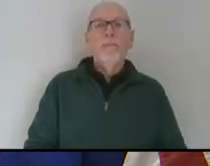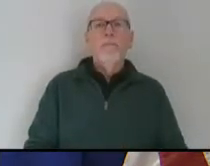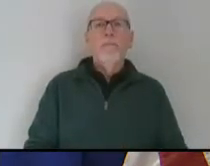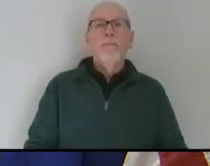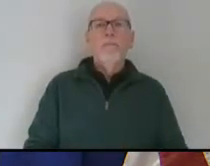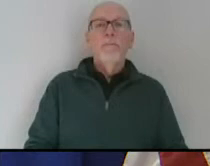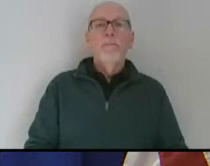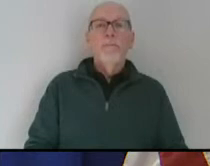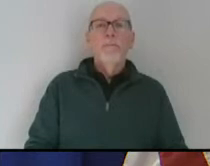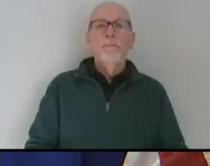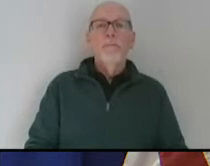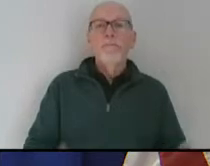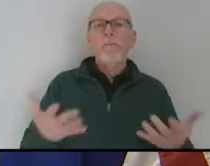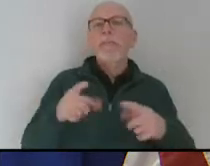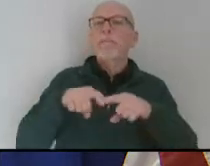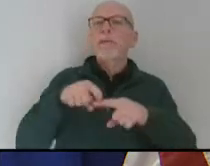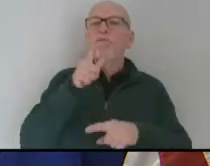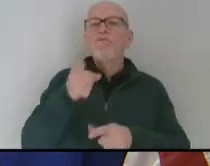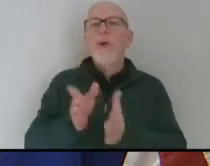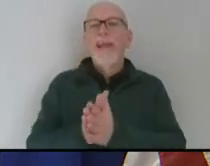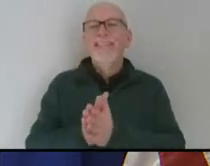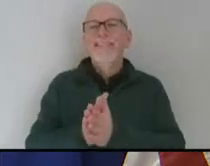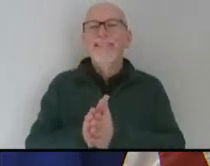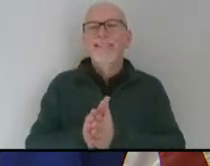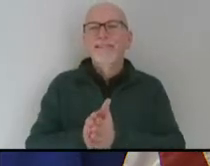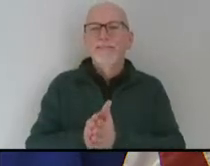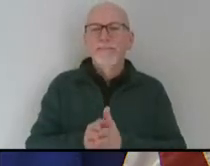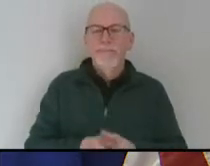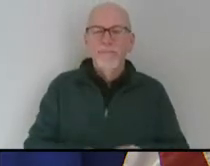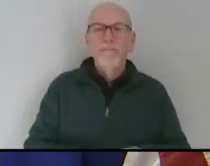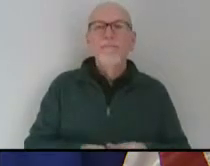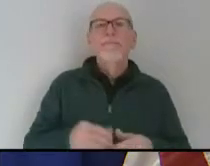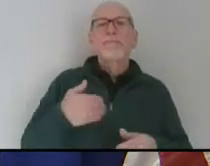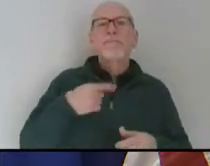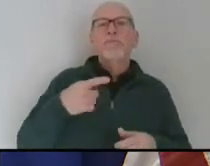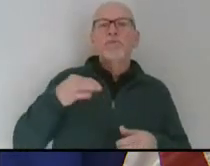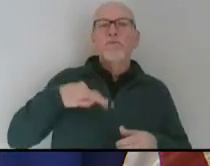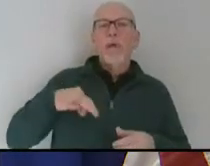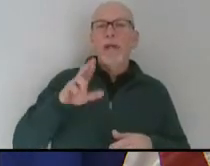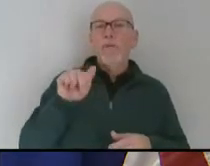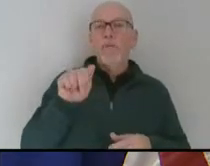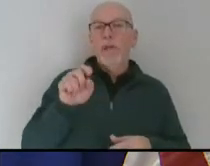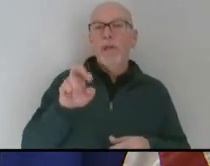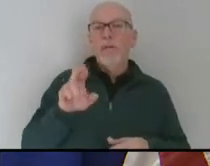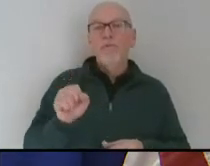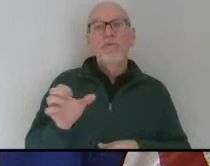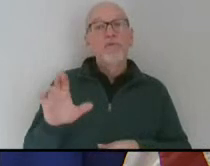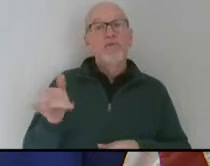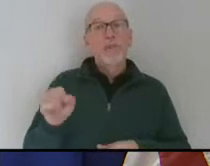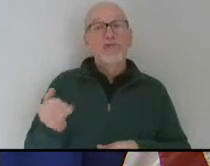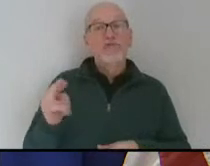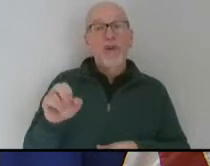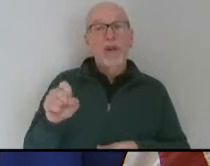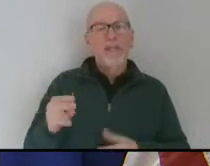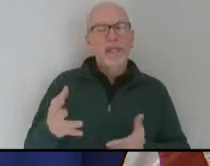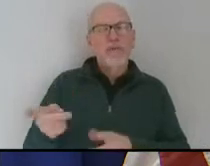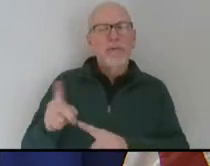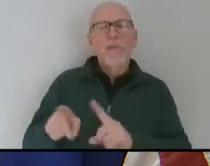Well, it depends on who you ask. There are credit raters. Chris Johnson is here, I see, but I will tell you